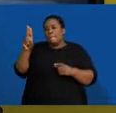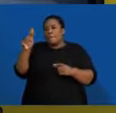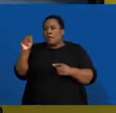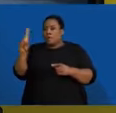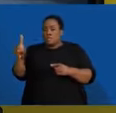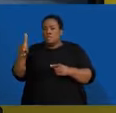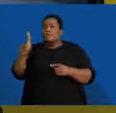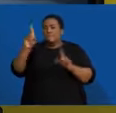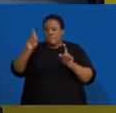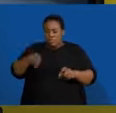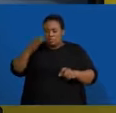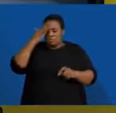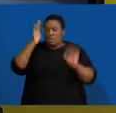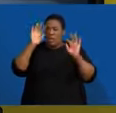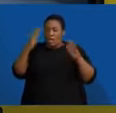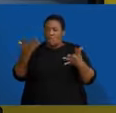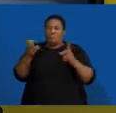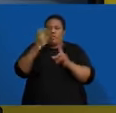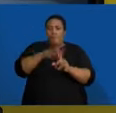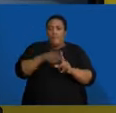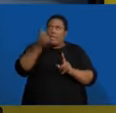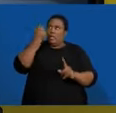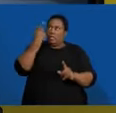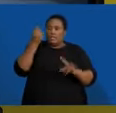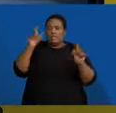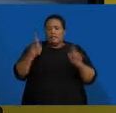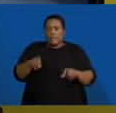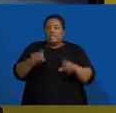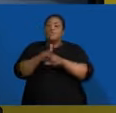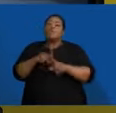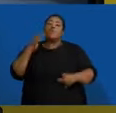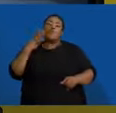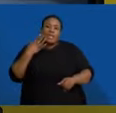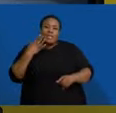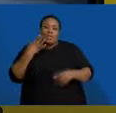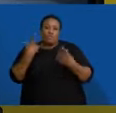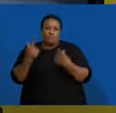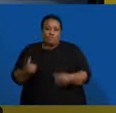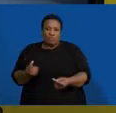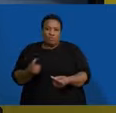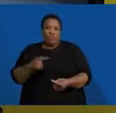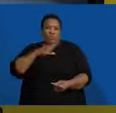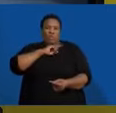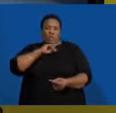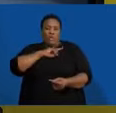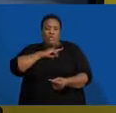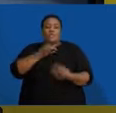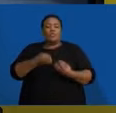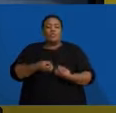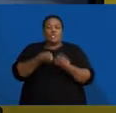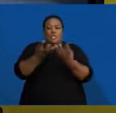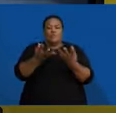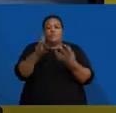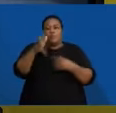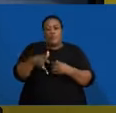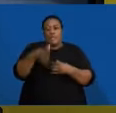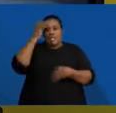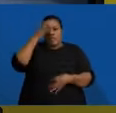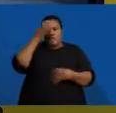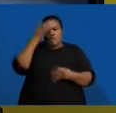them. You just need to know how to apply them and when to apply them, because they will be given to you in the information